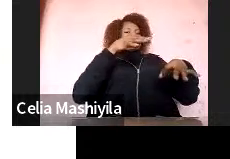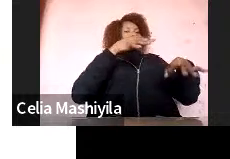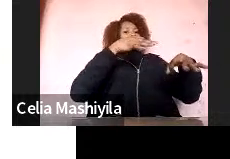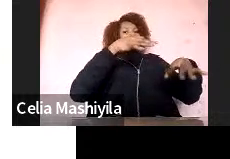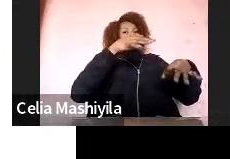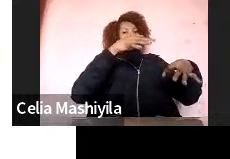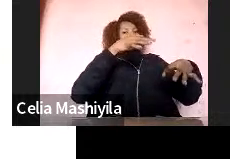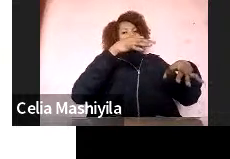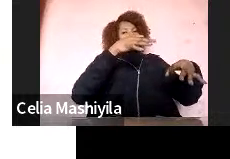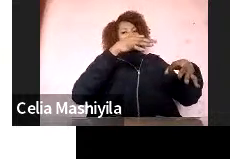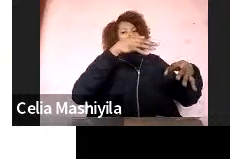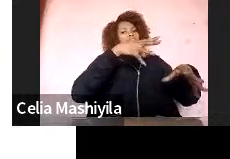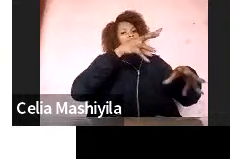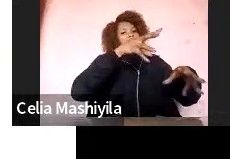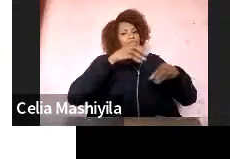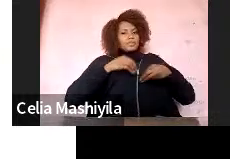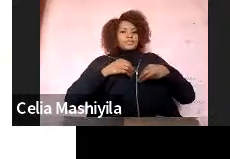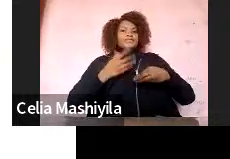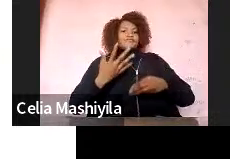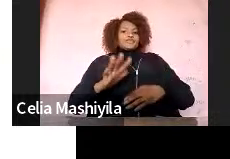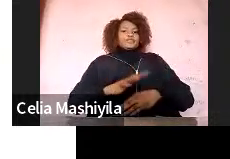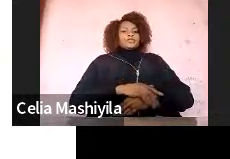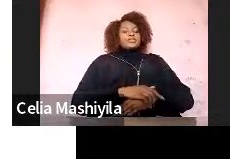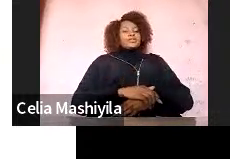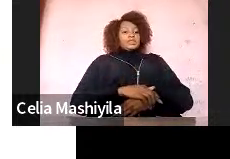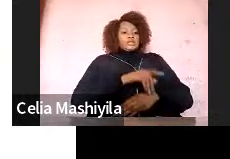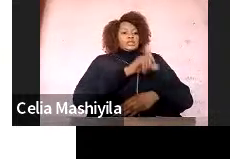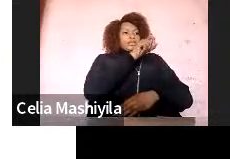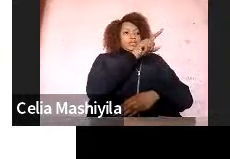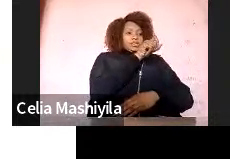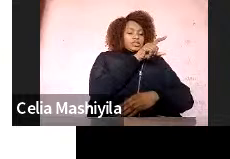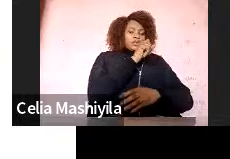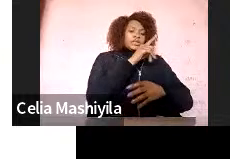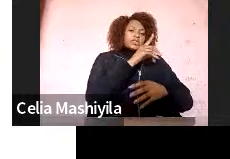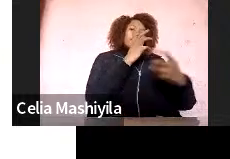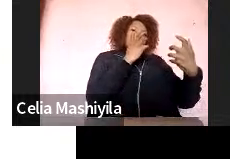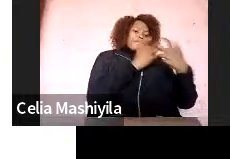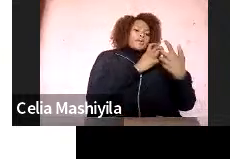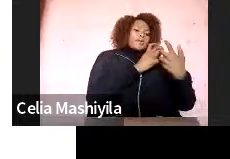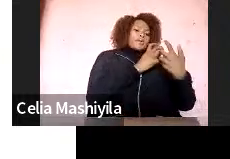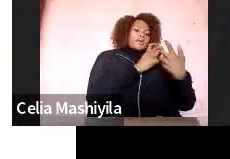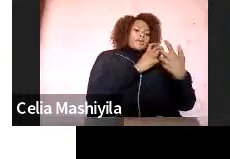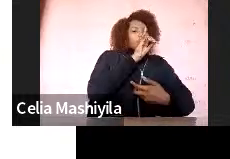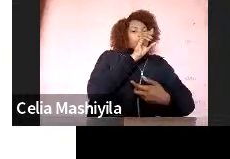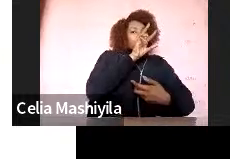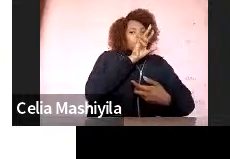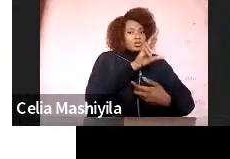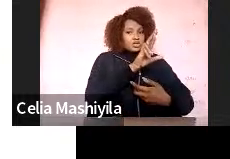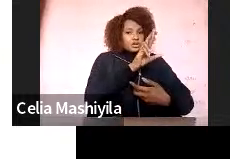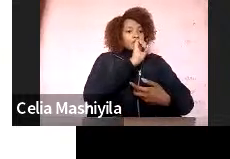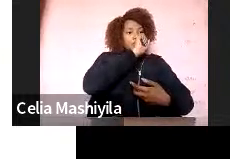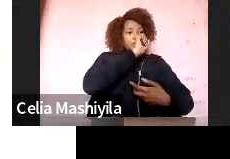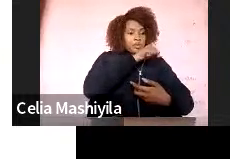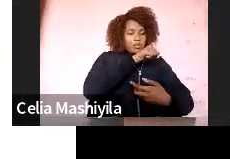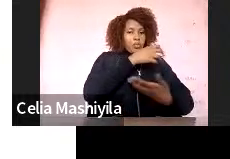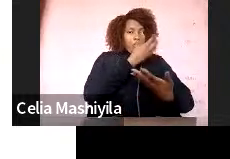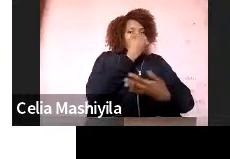for ADR or not, and how it may be resolved. Therefore, Rule